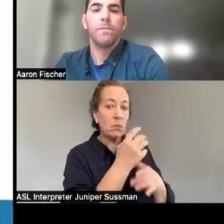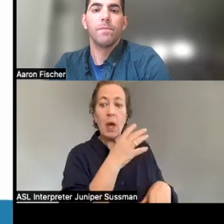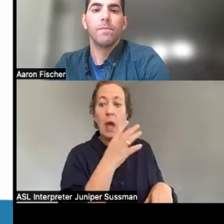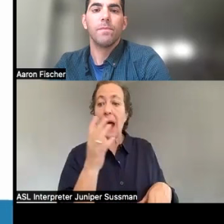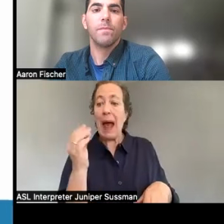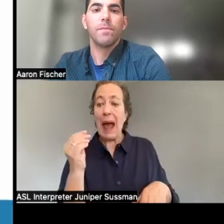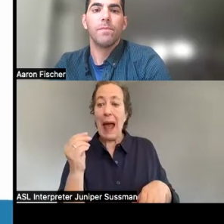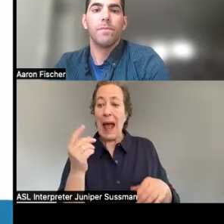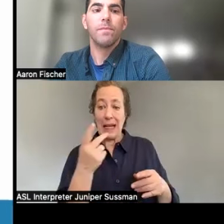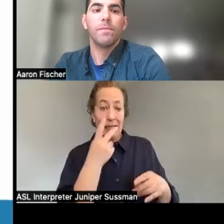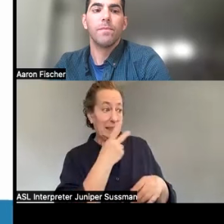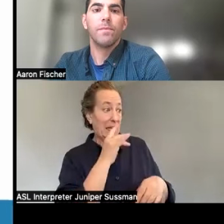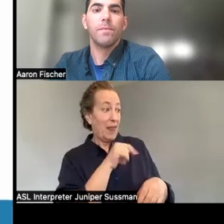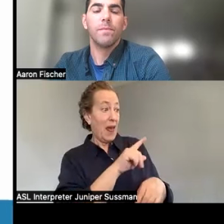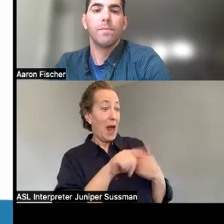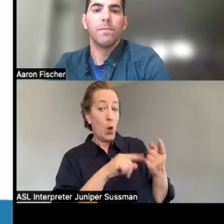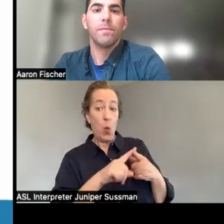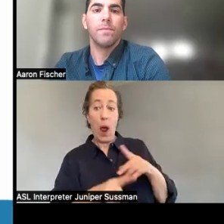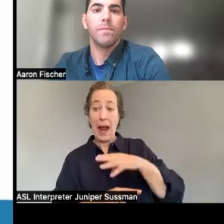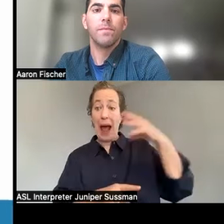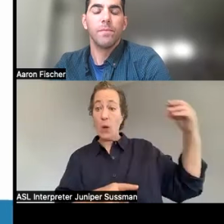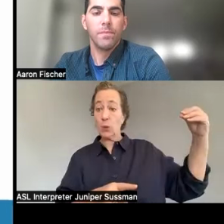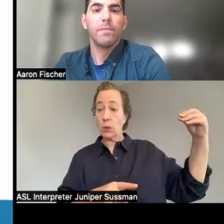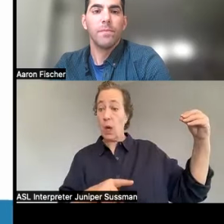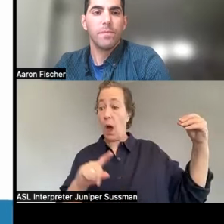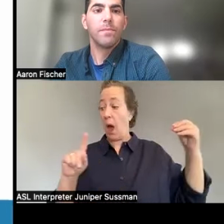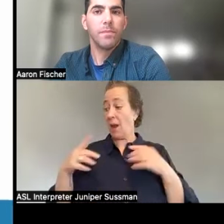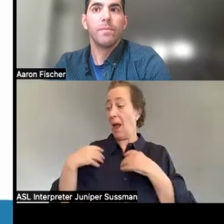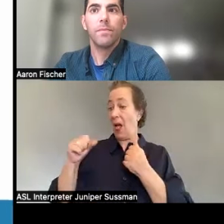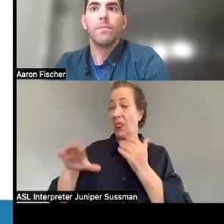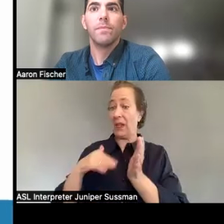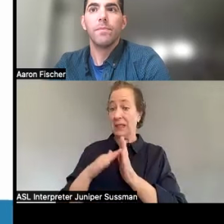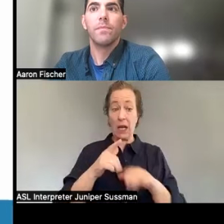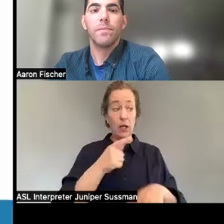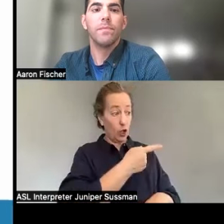center allowed him to continue to be healthy.